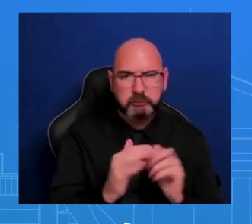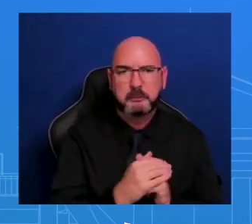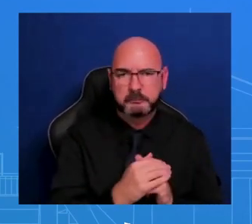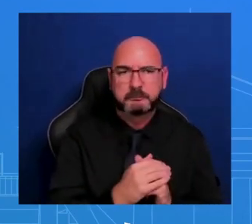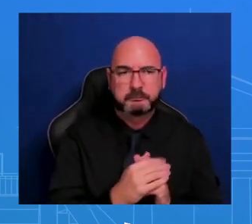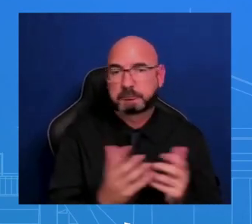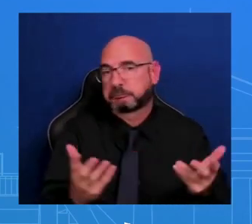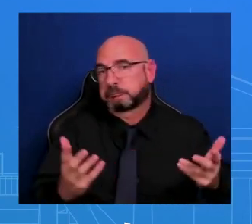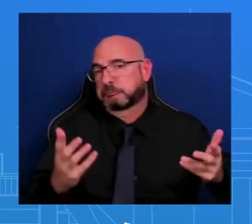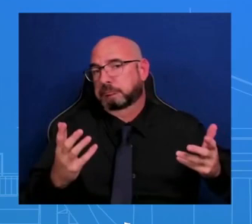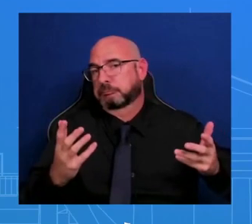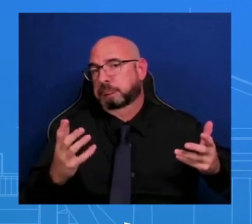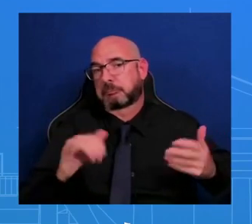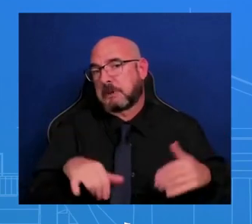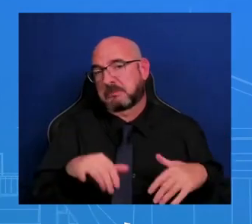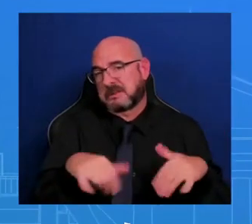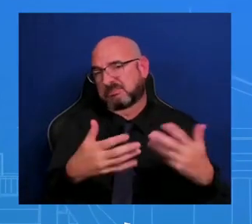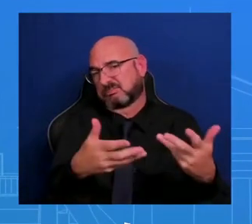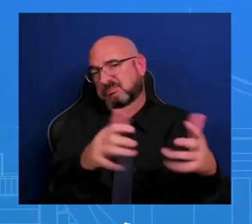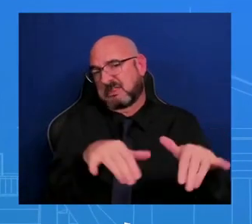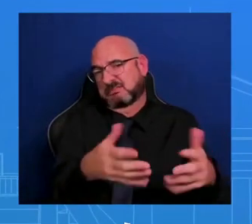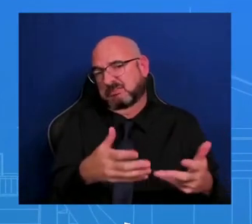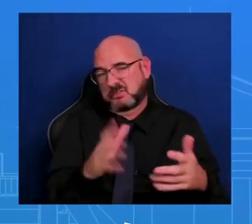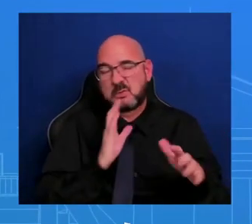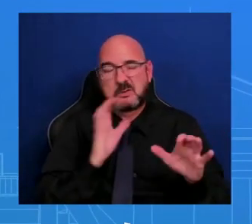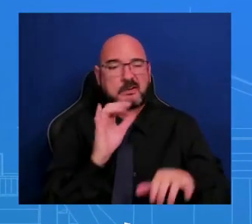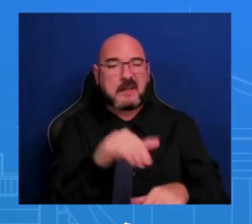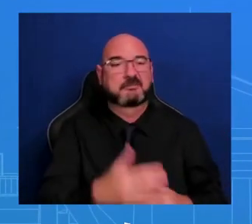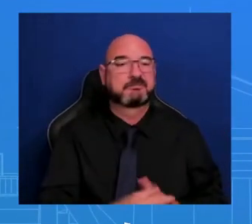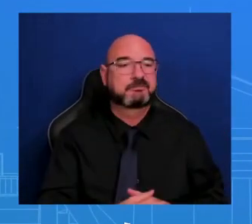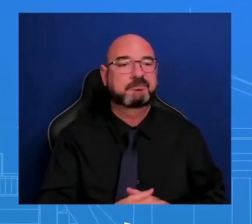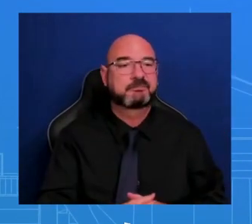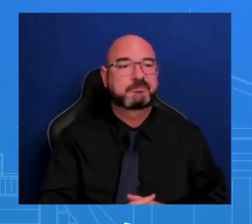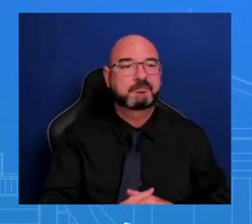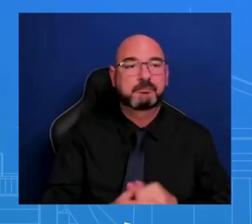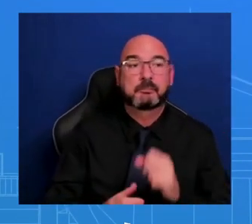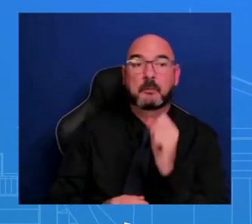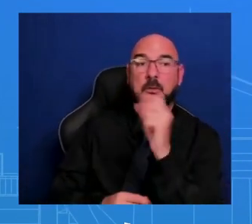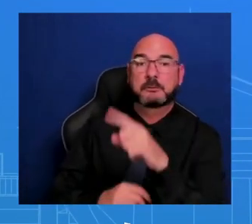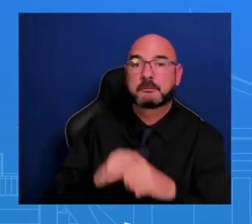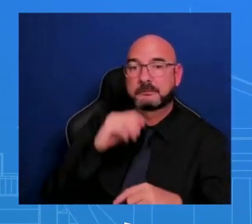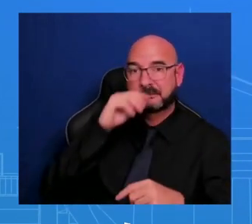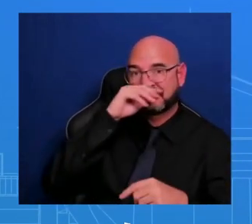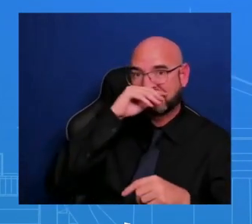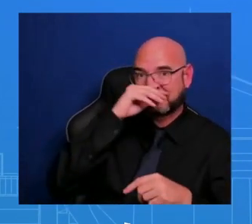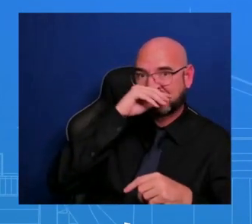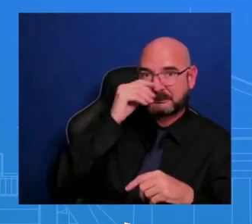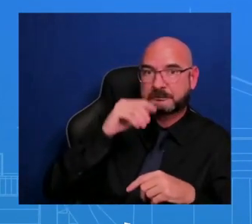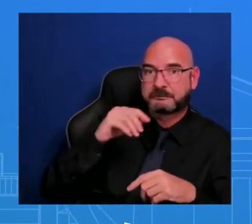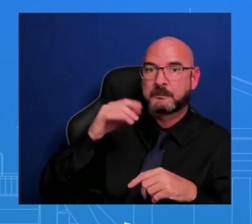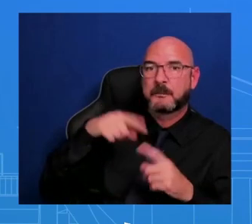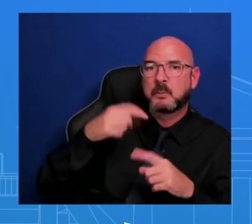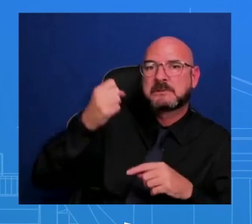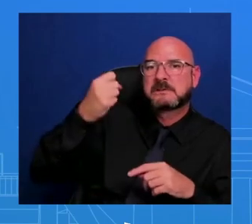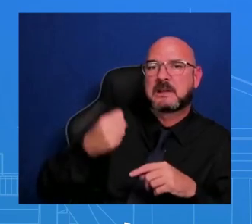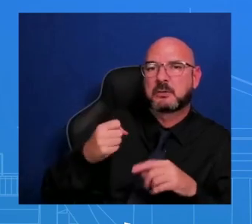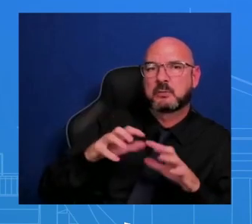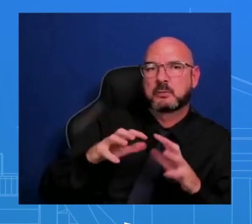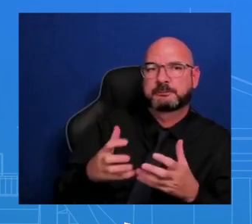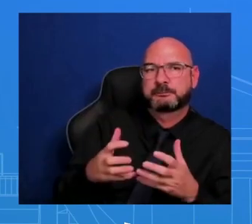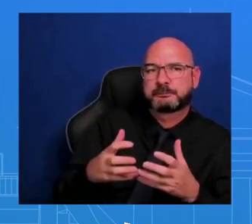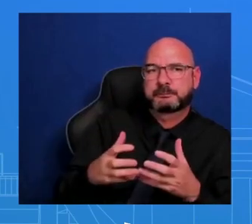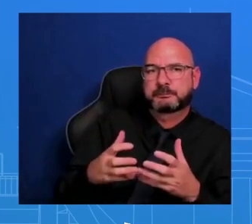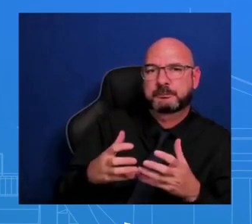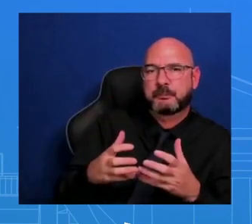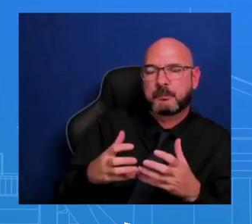the PRC. Question on the Global South. So, of course, you highlight U.S. call for Israel to follow